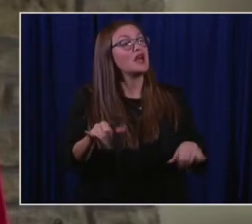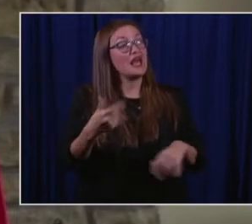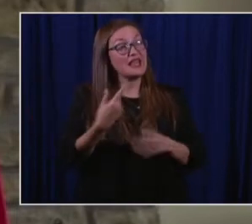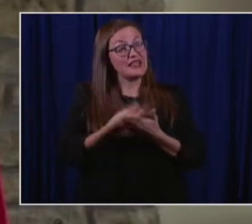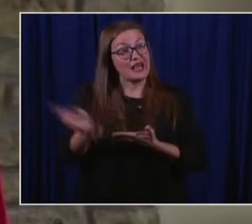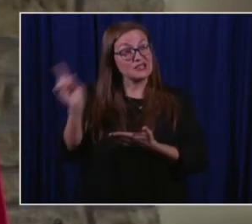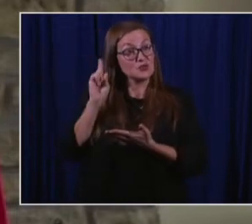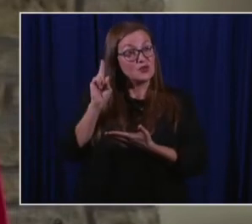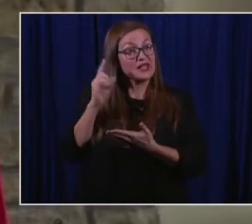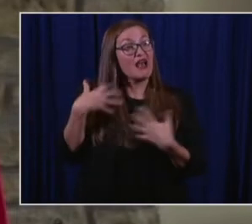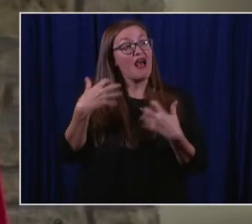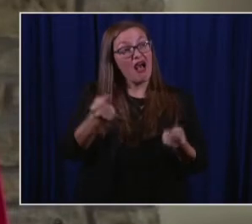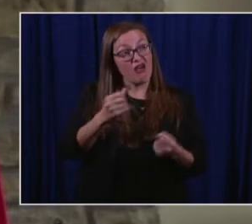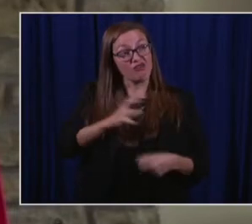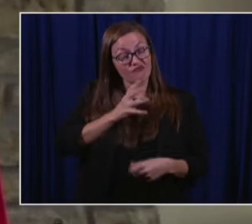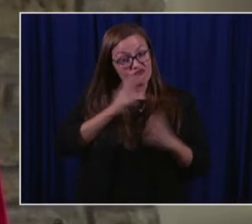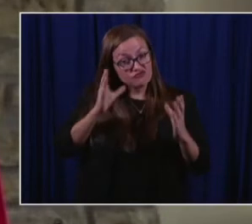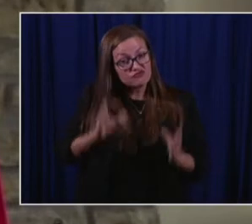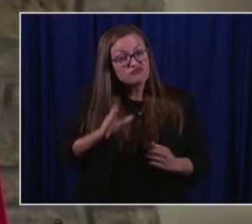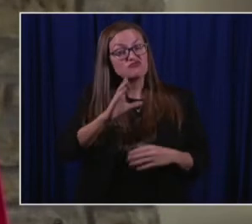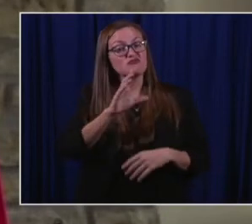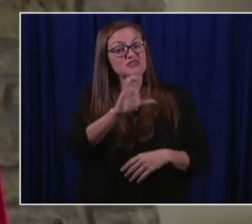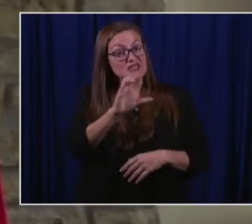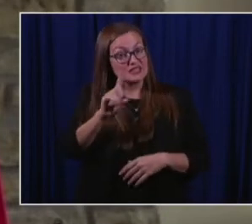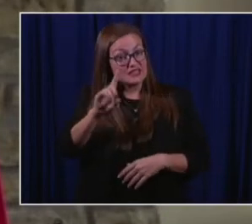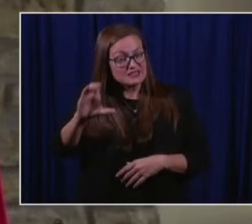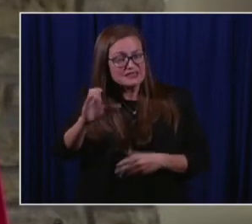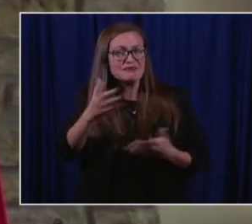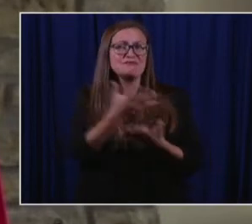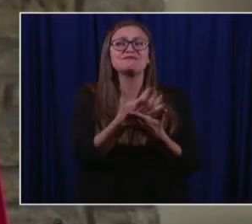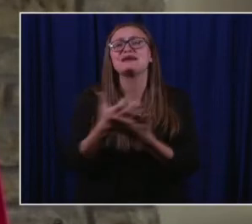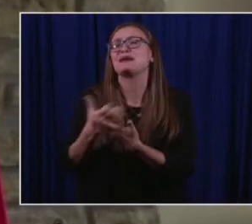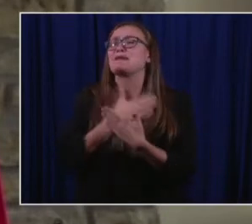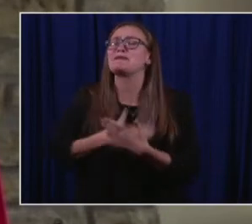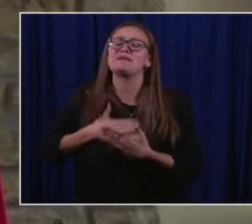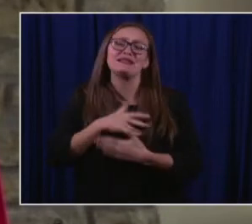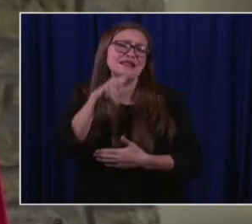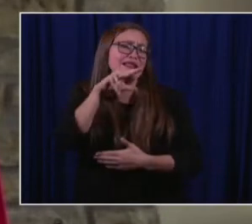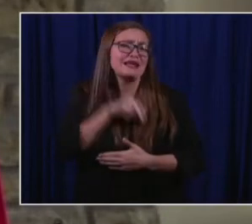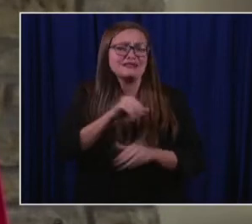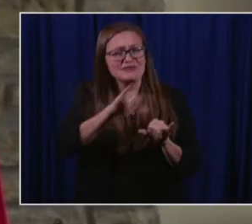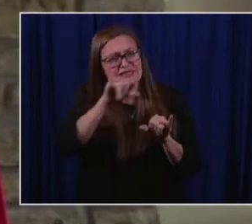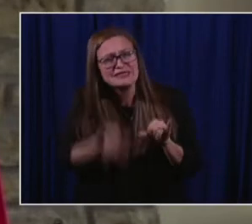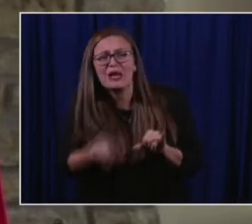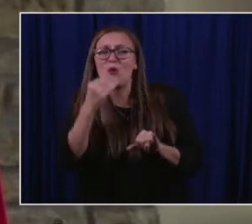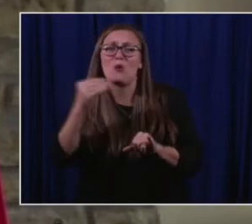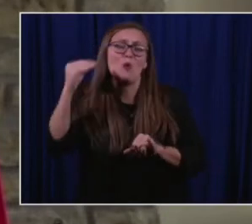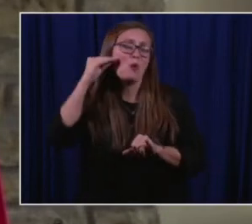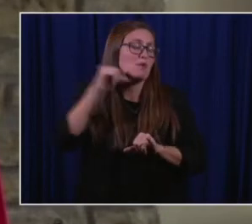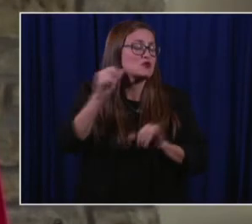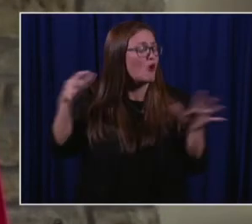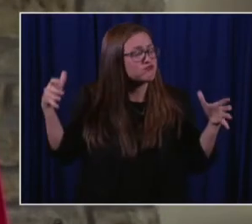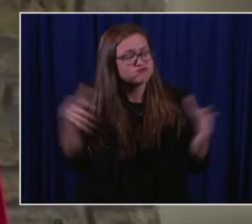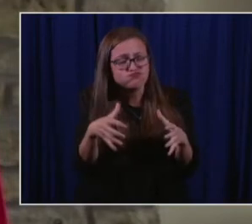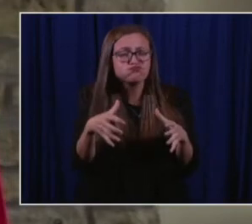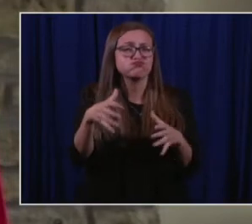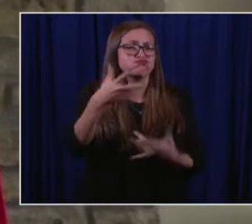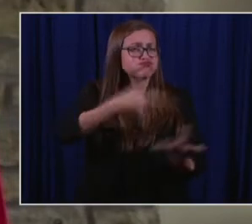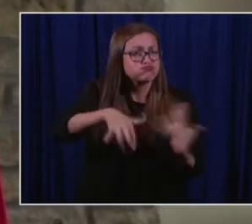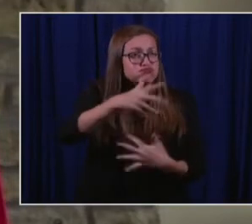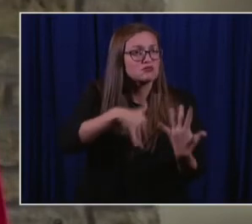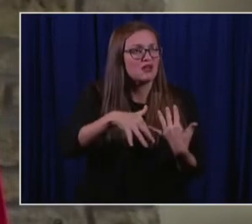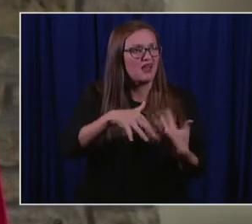and the CDC were begging Ohioans to rethink their Thanksgiving plans, the state lawmaker representing the county tweeted, "Do not